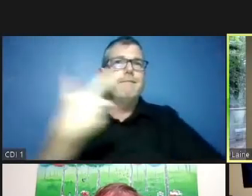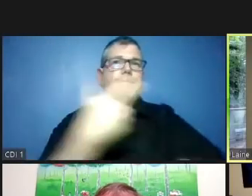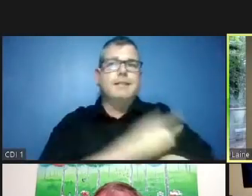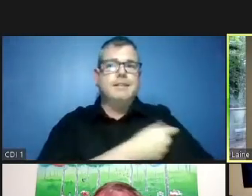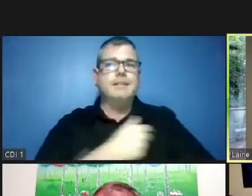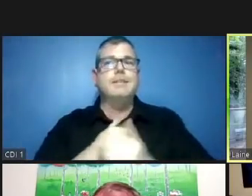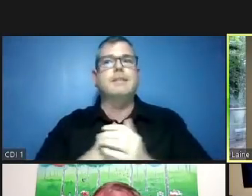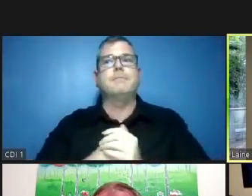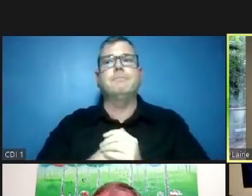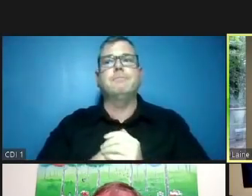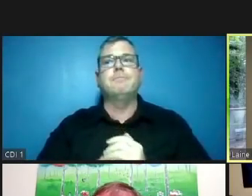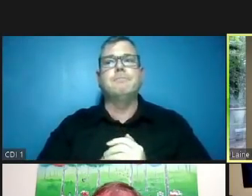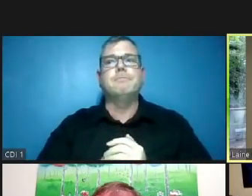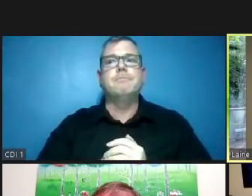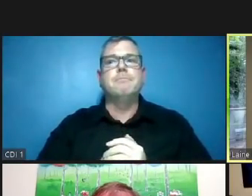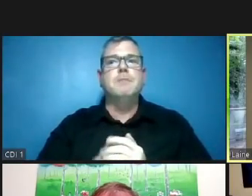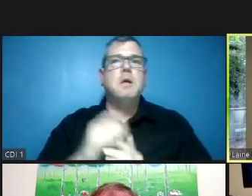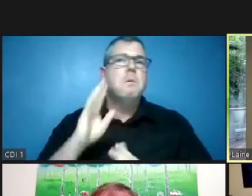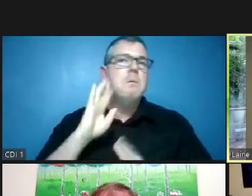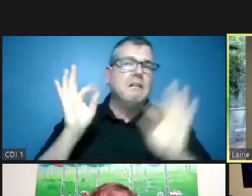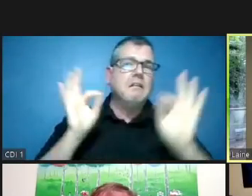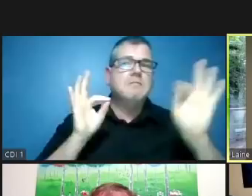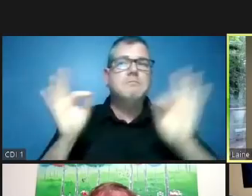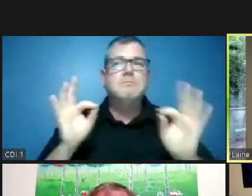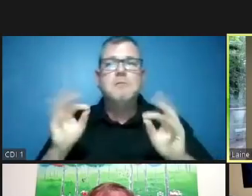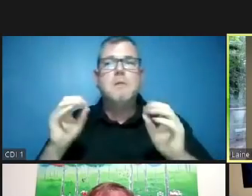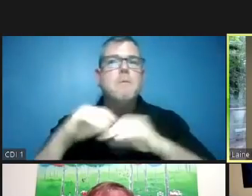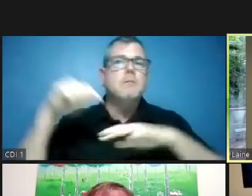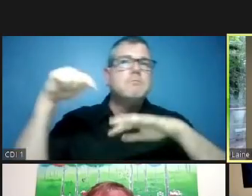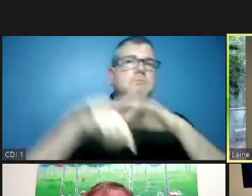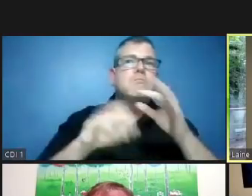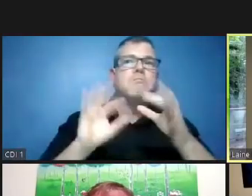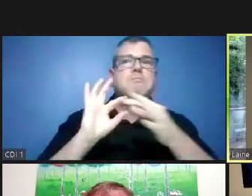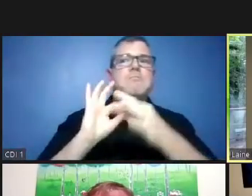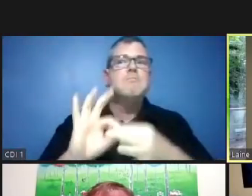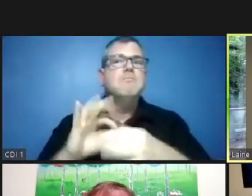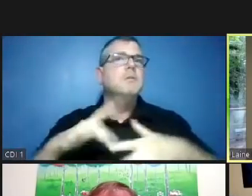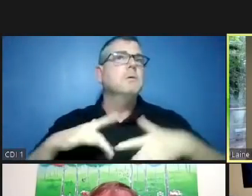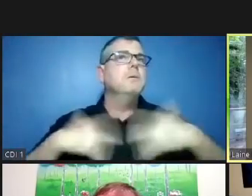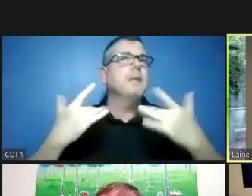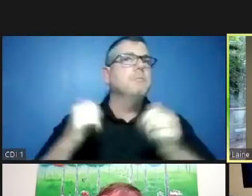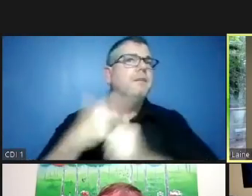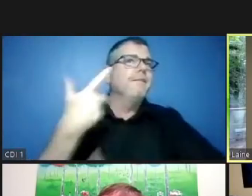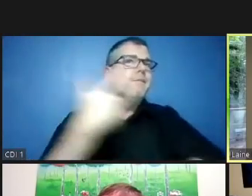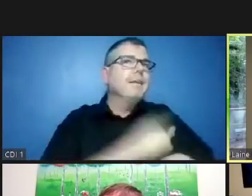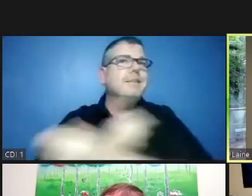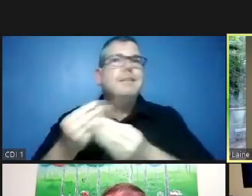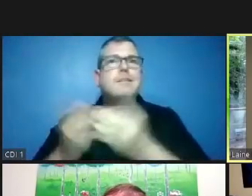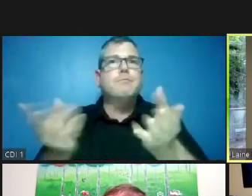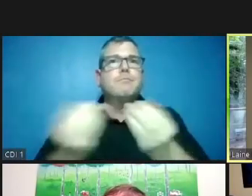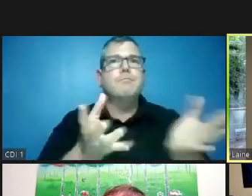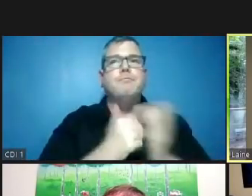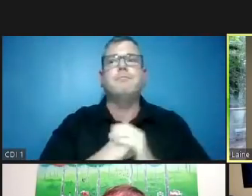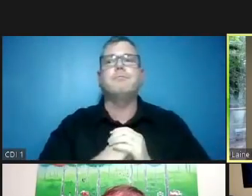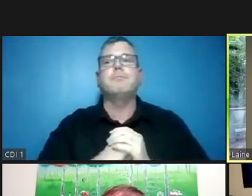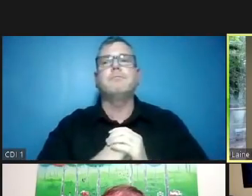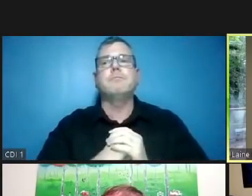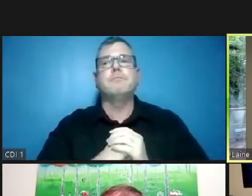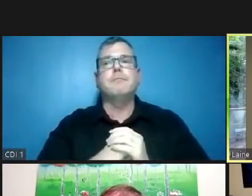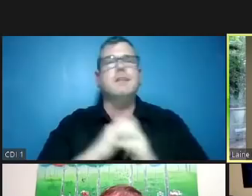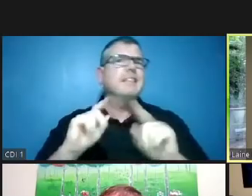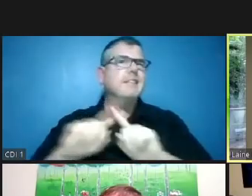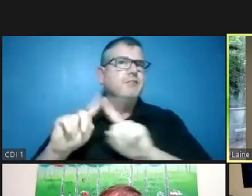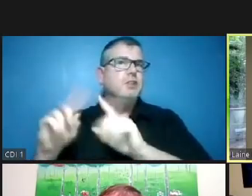about some of our vaccine operations and allocation to different groups in Marin. Then